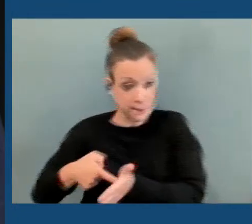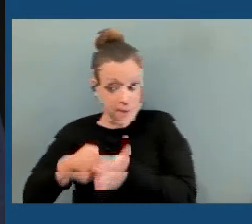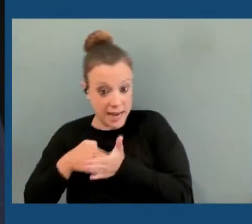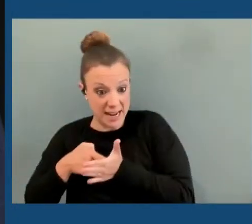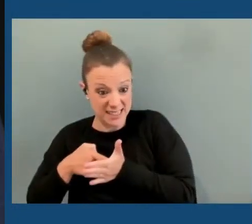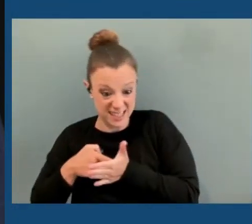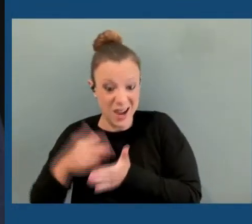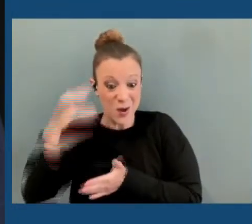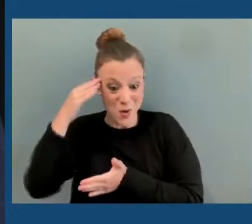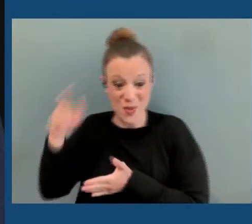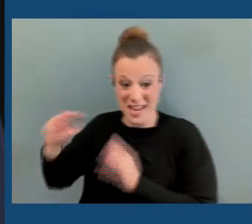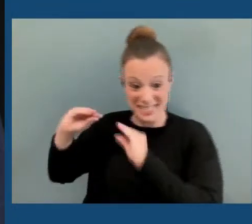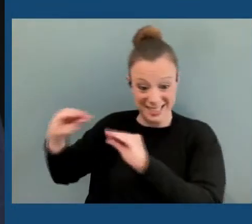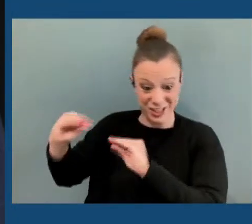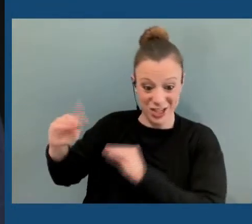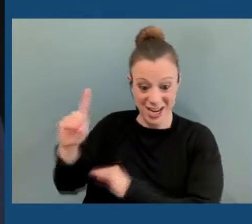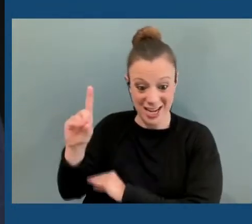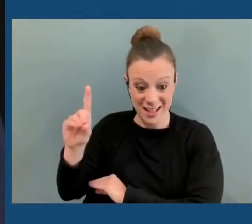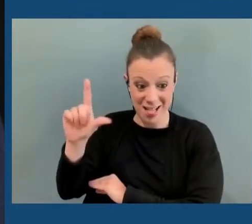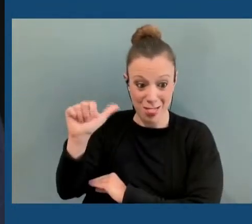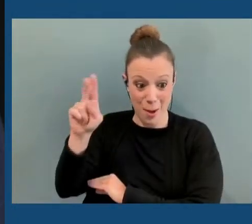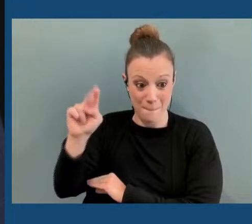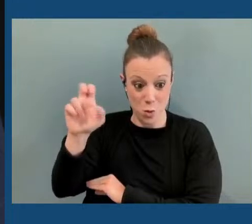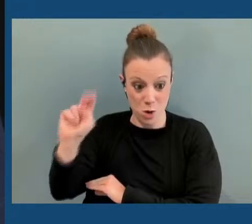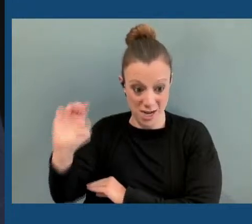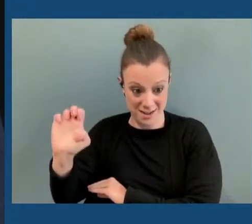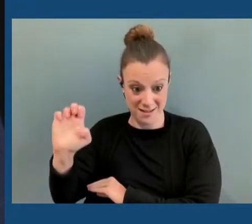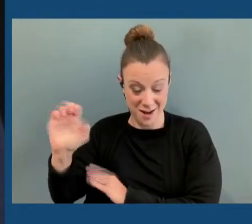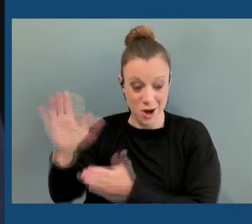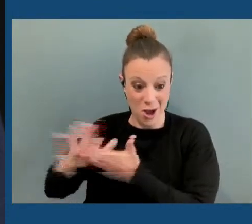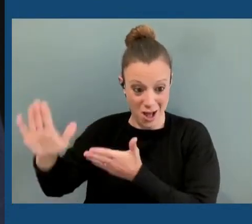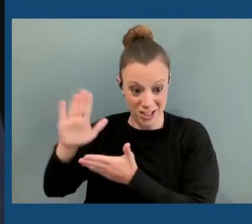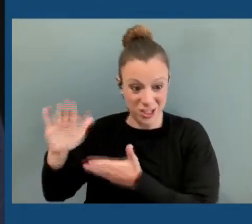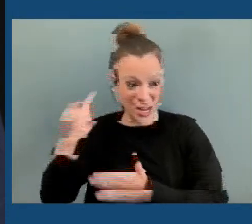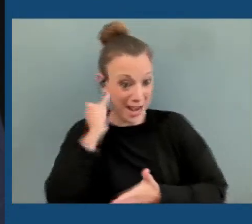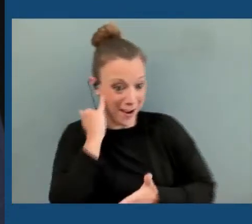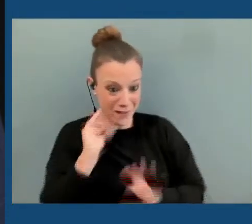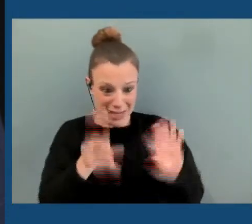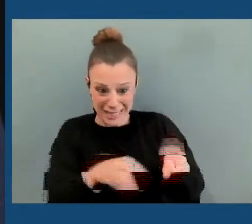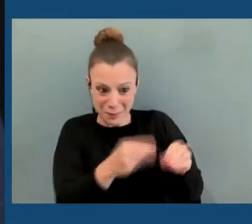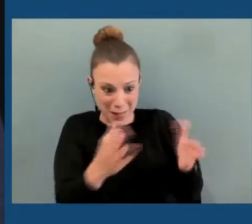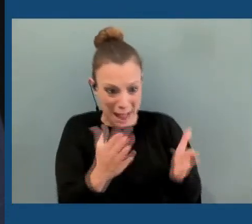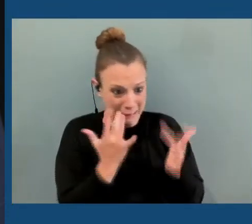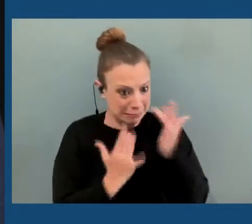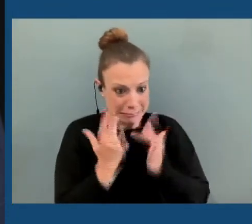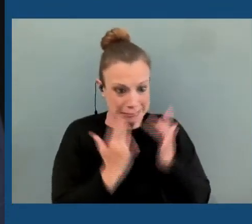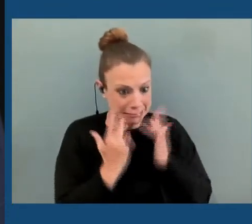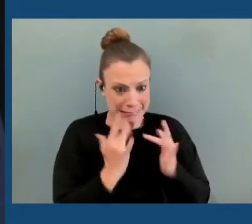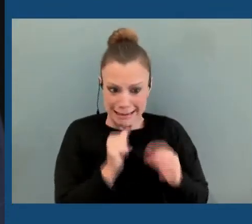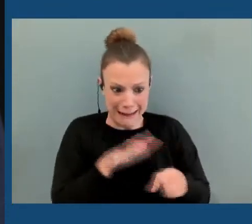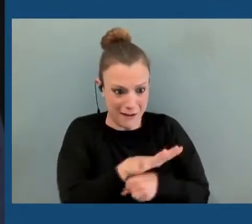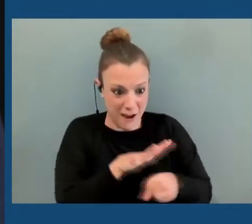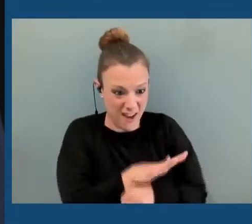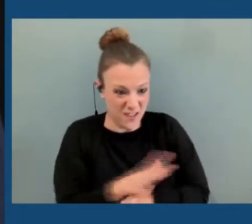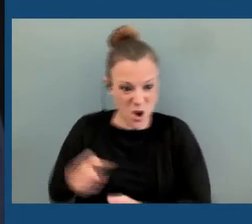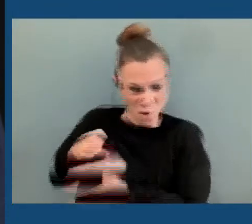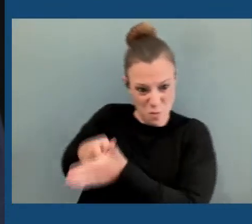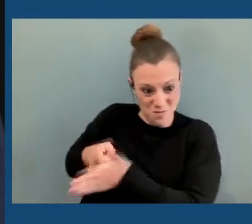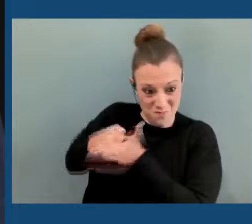economics, right? Shortage of supply, the prices go up. And places that were once known as